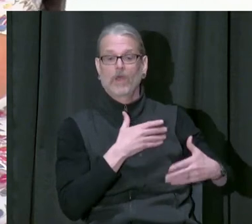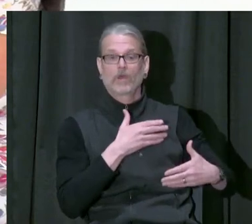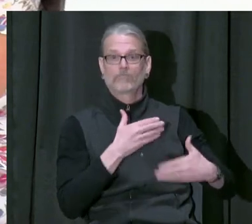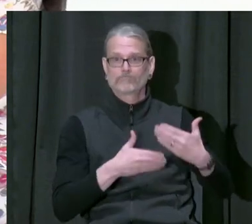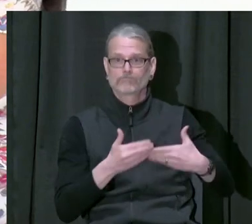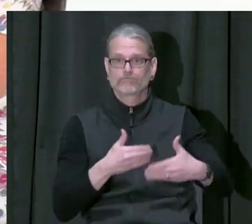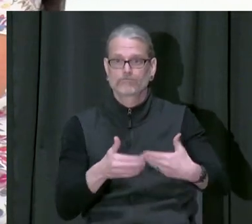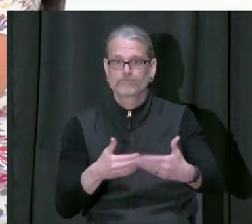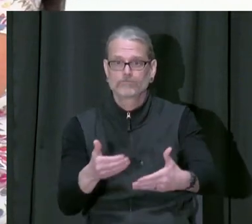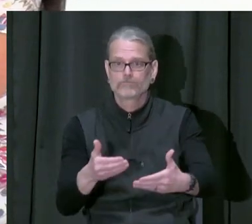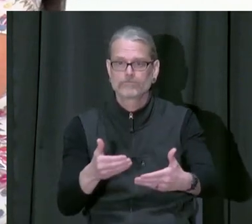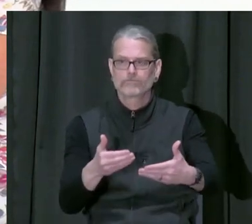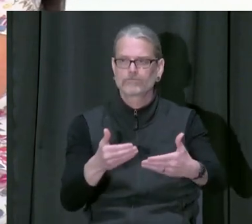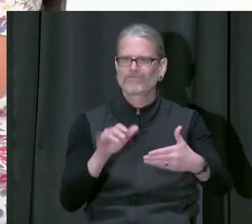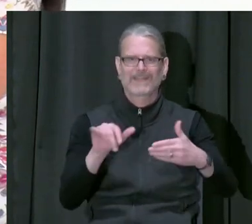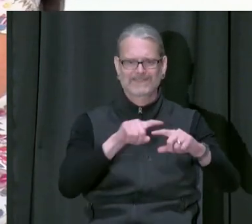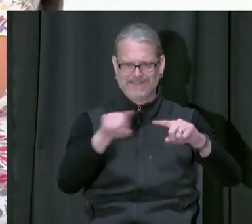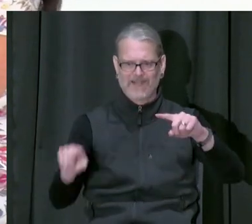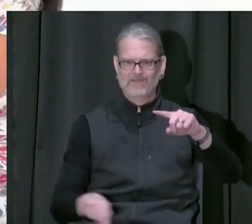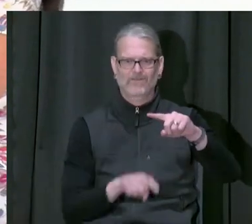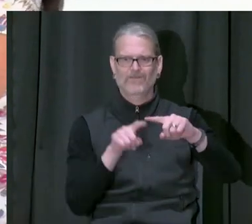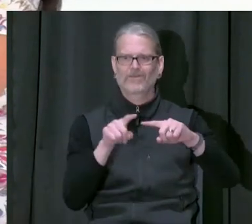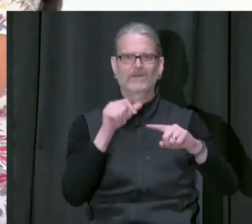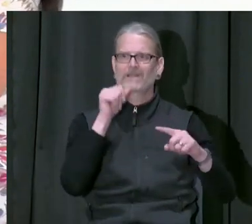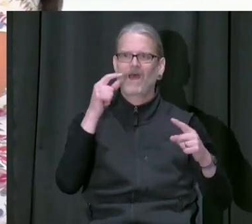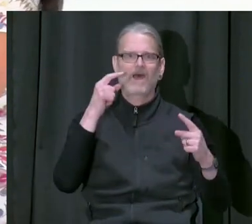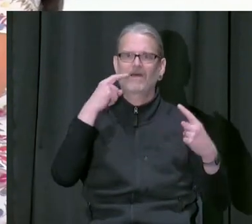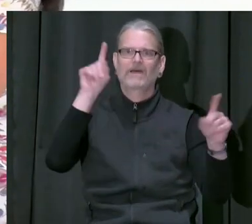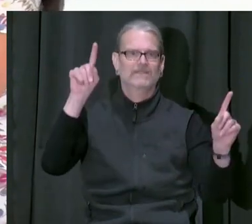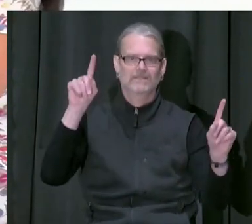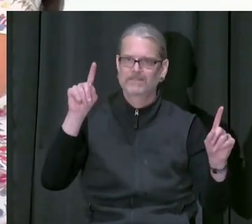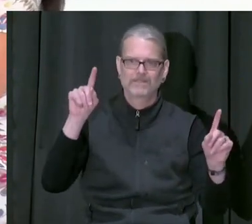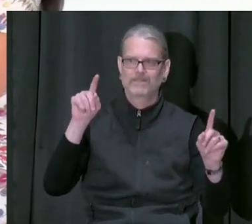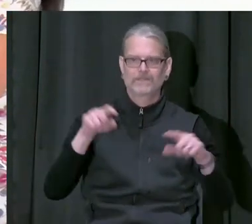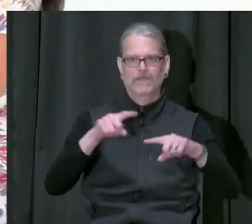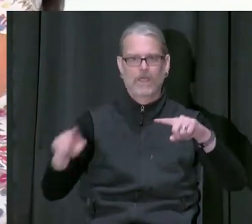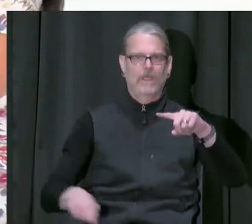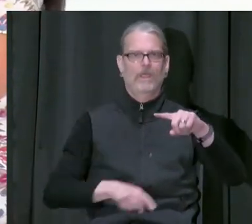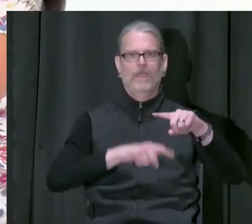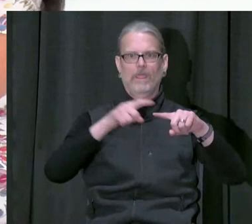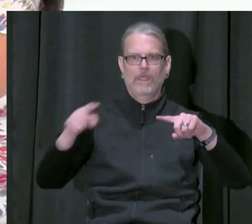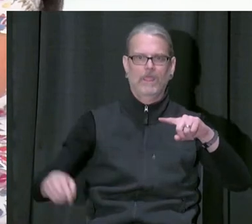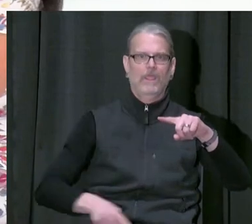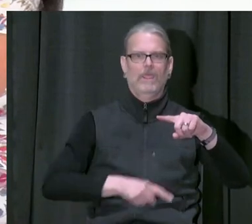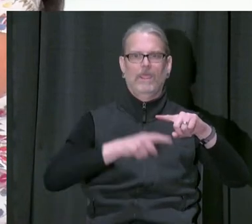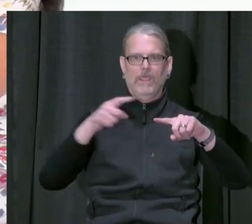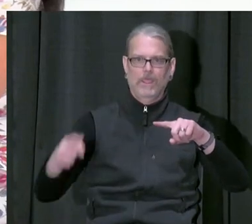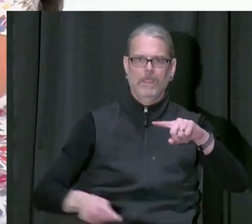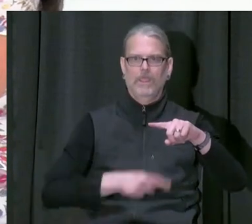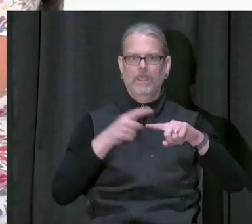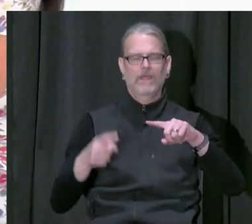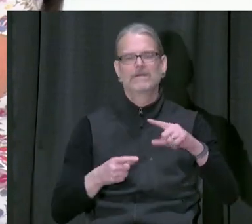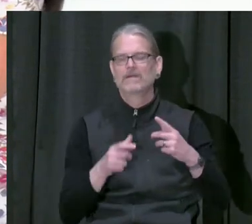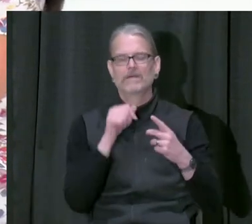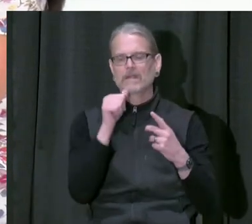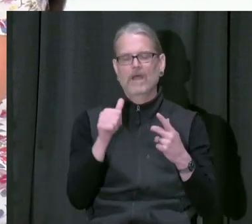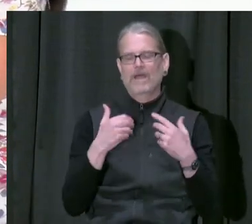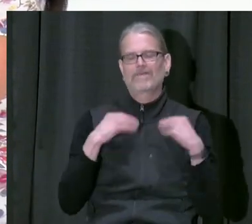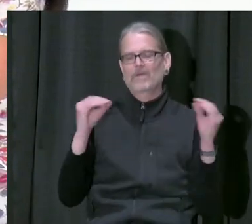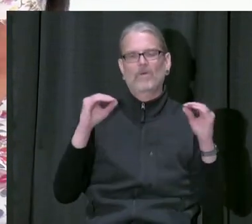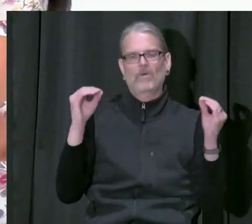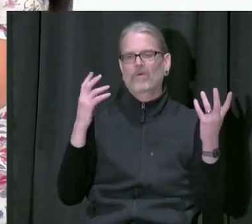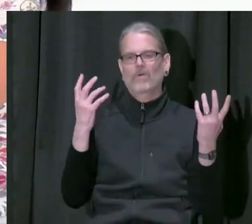just a cycle that was never ending, and it was just grinding. It didn't really provide any value. So